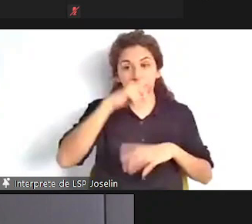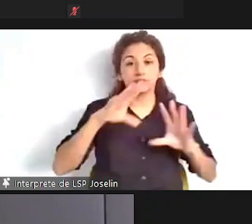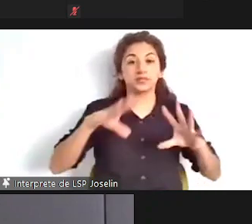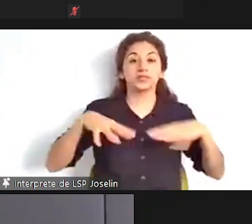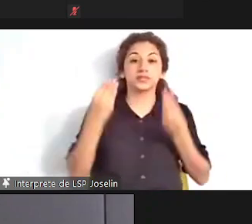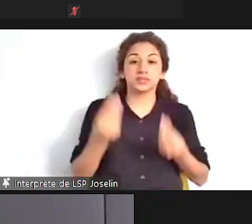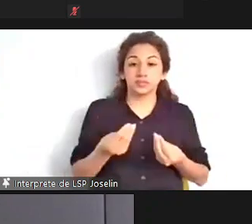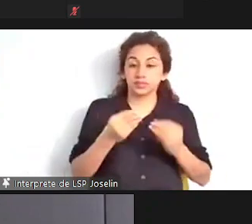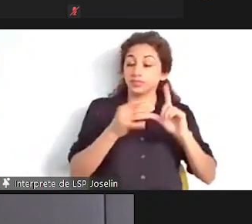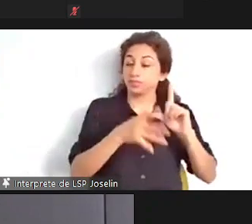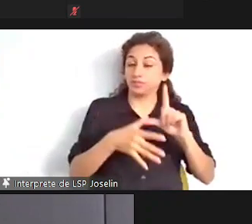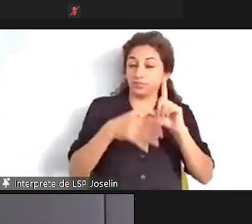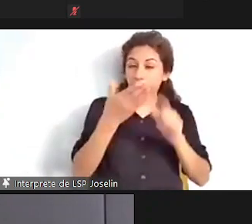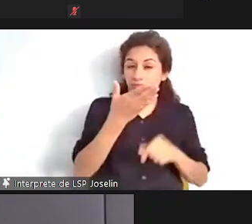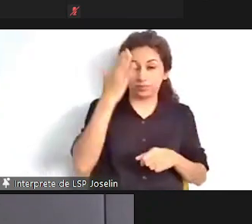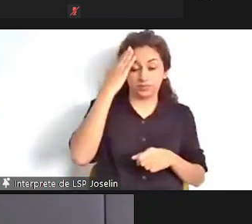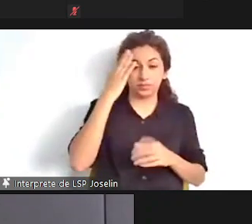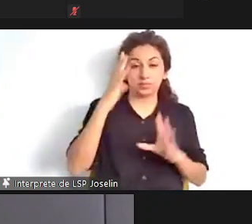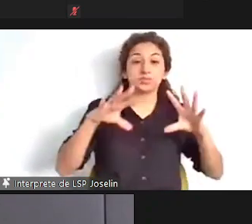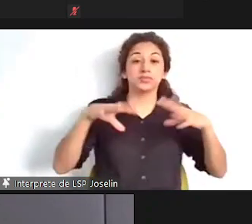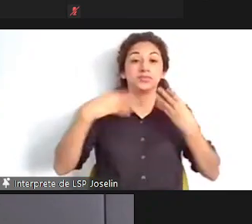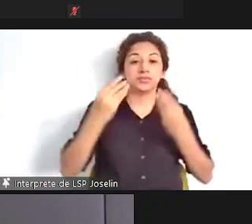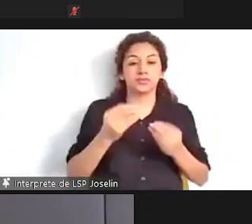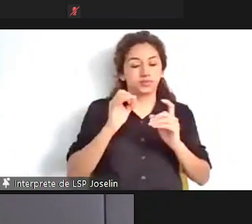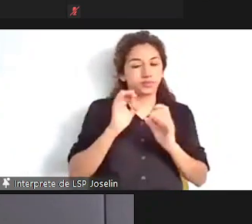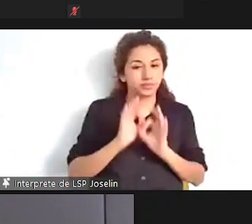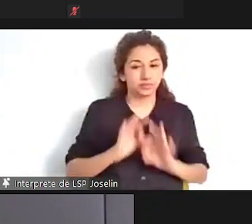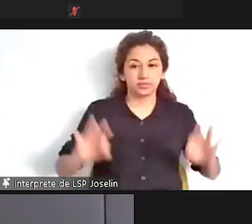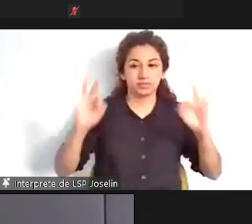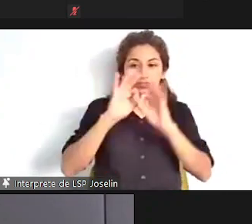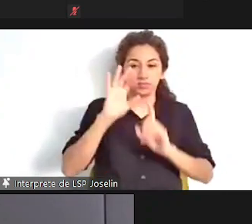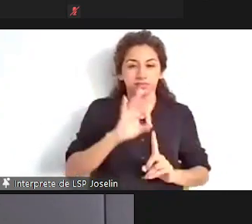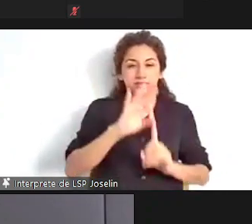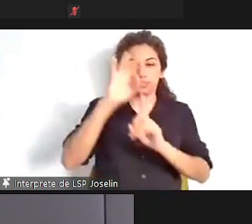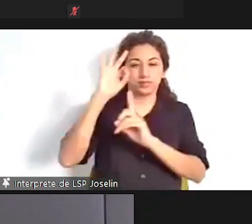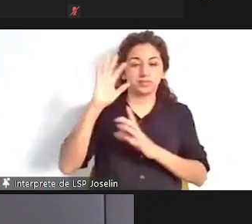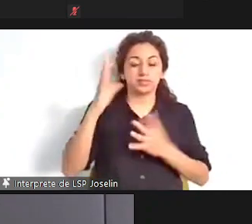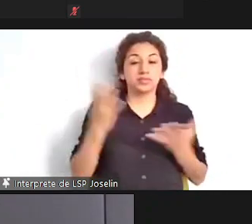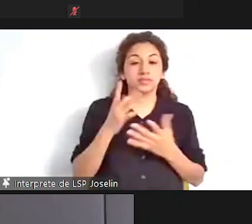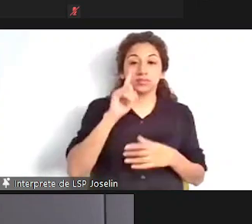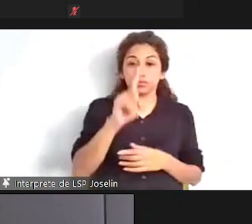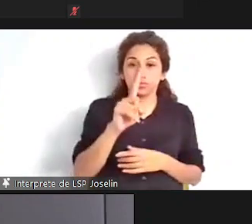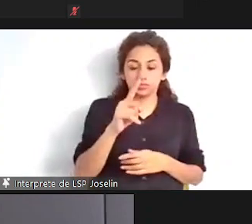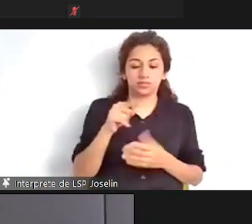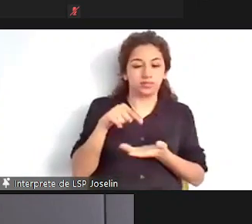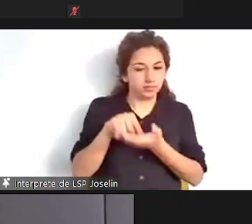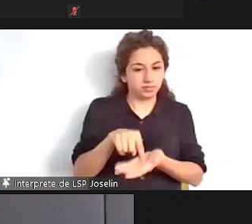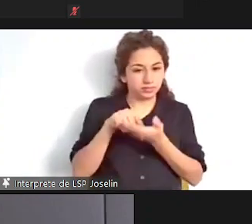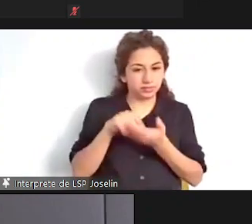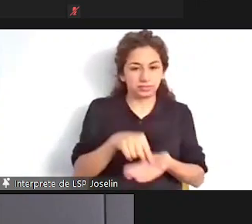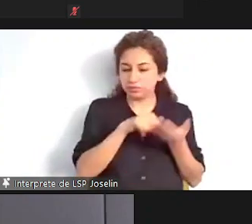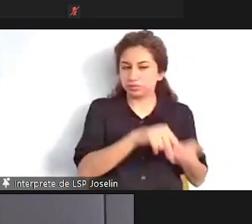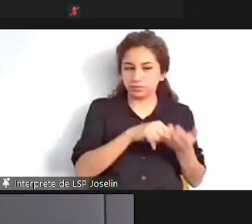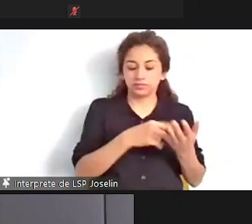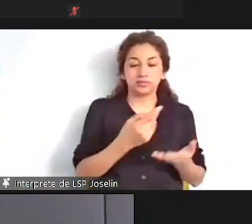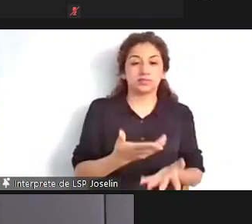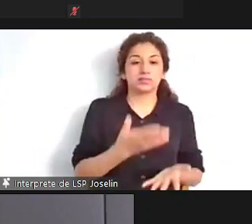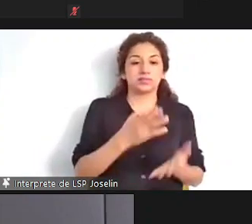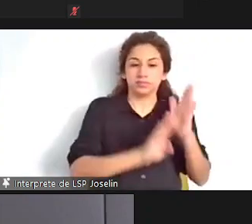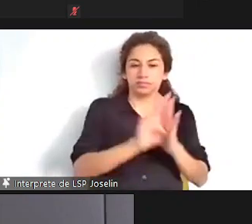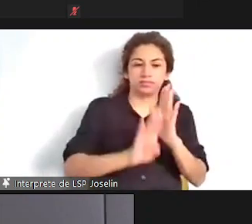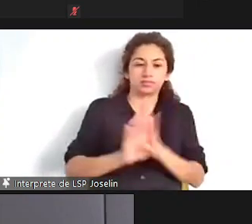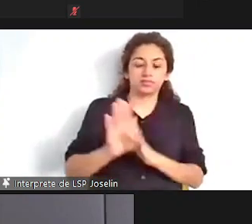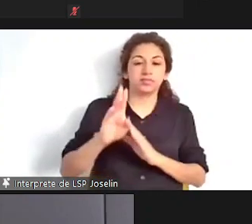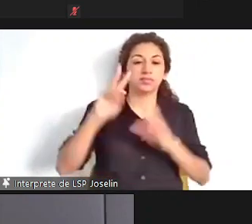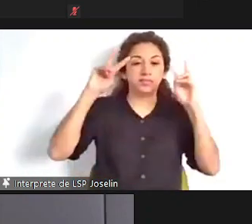in latin america i think that it is very important to stress that it is fundamentally that there is a constant demand